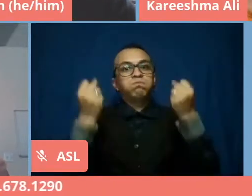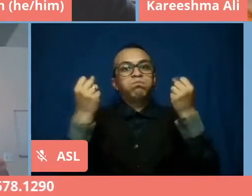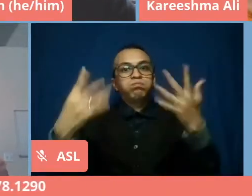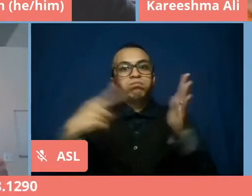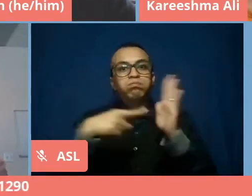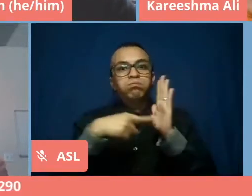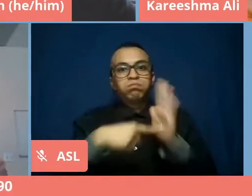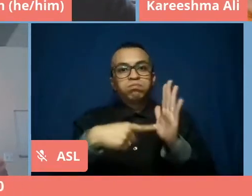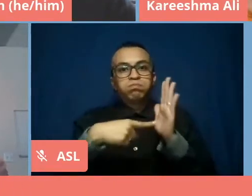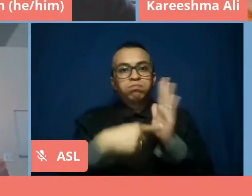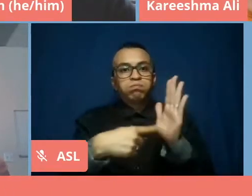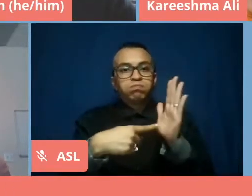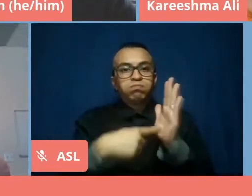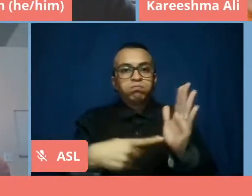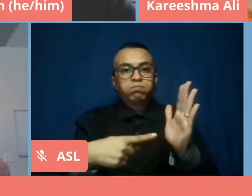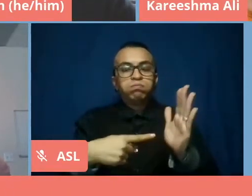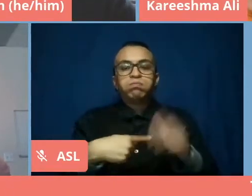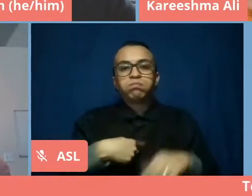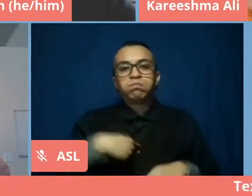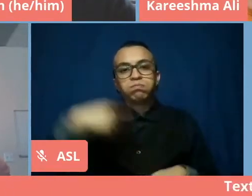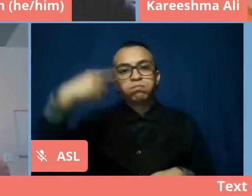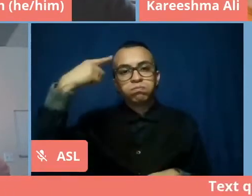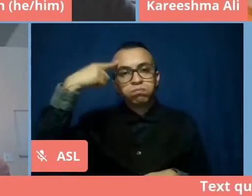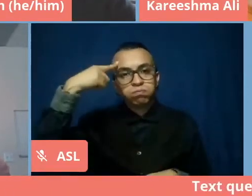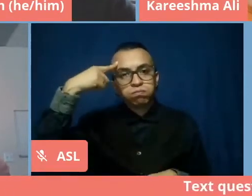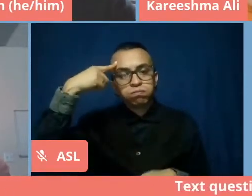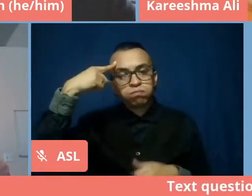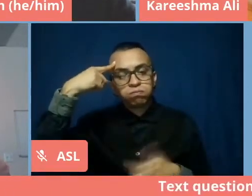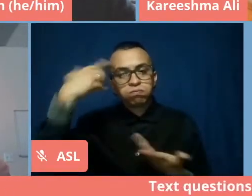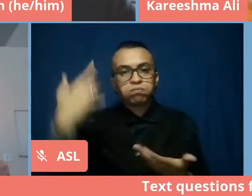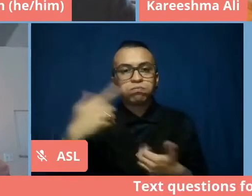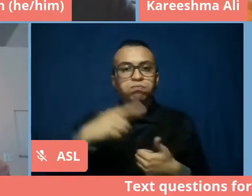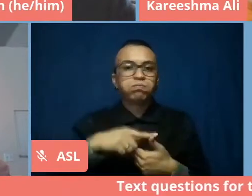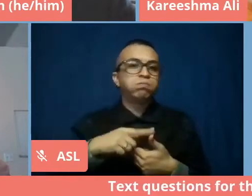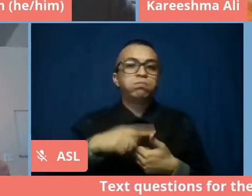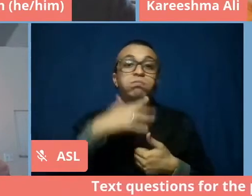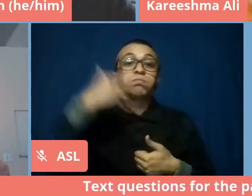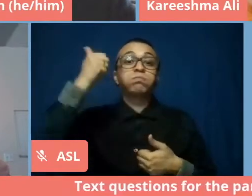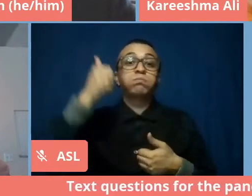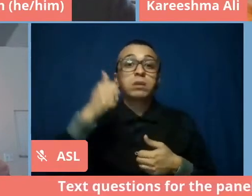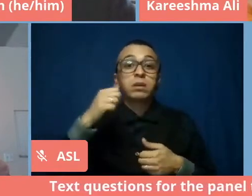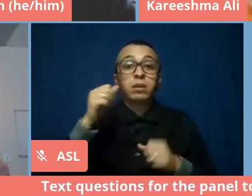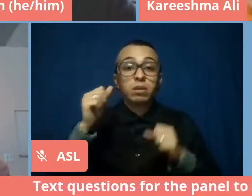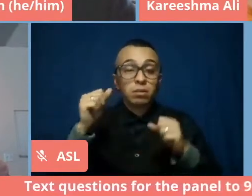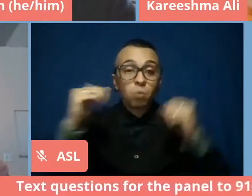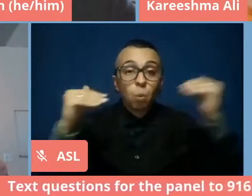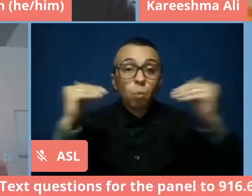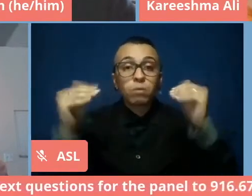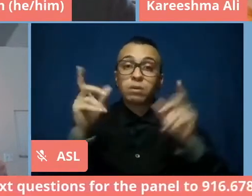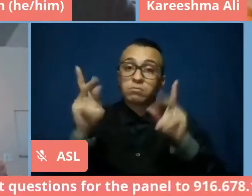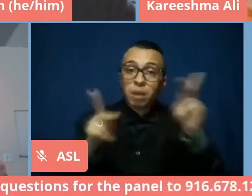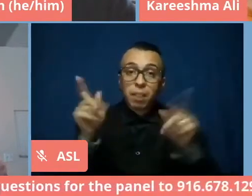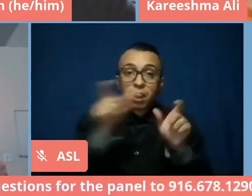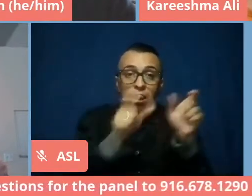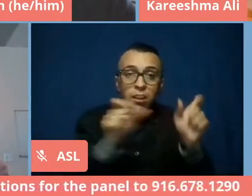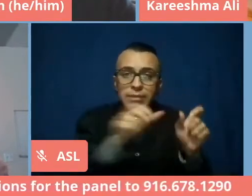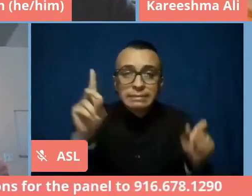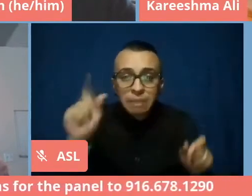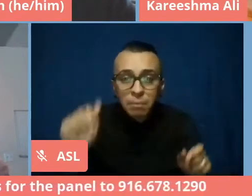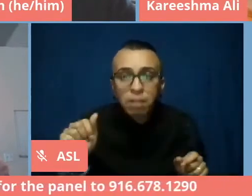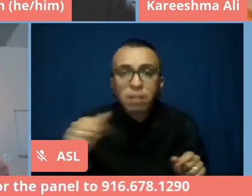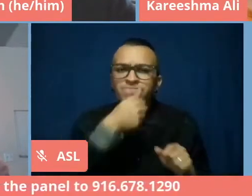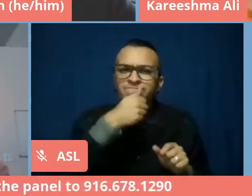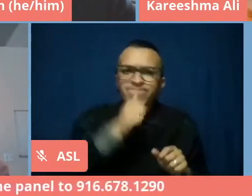And, I think one, the innate resiliency in older adults and people with disabilities, their lived experience,